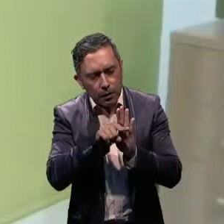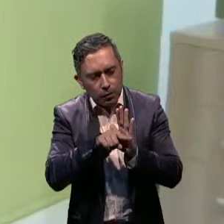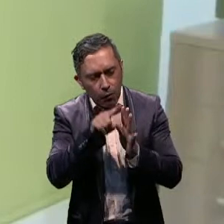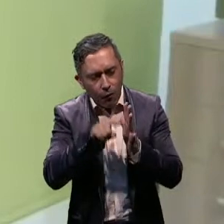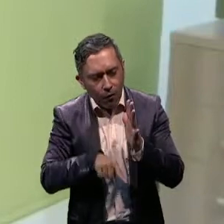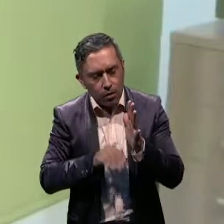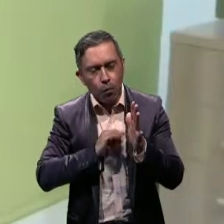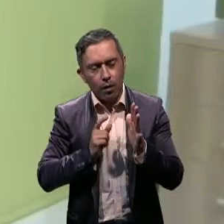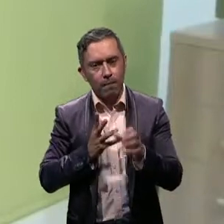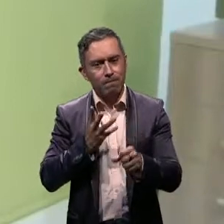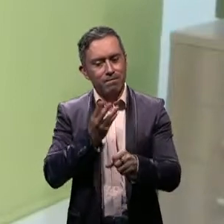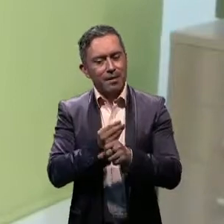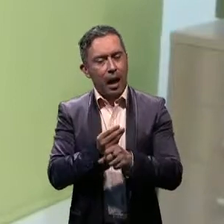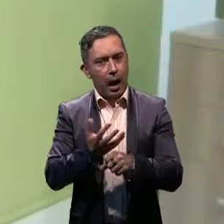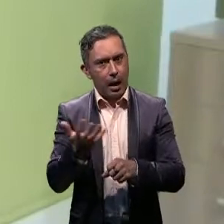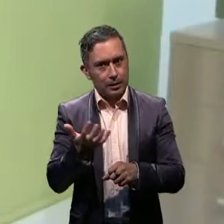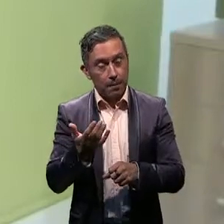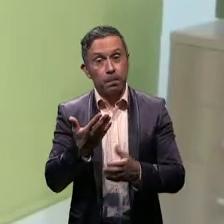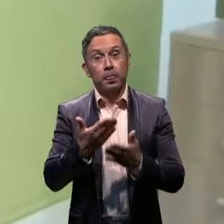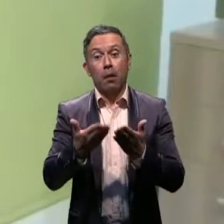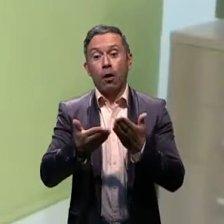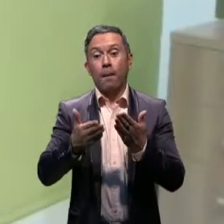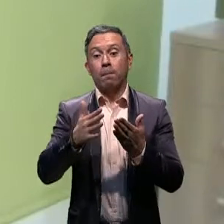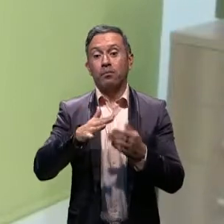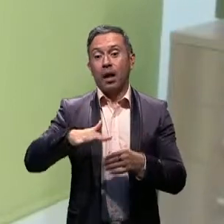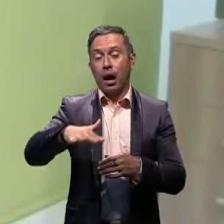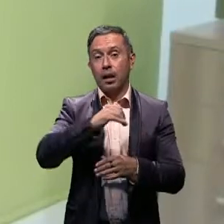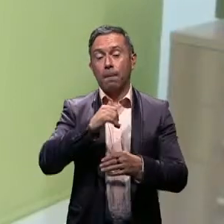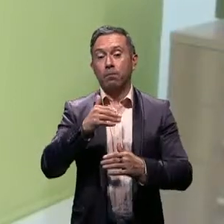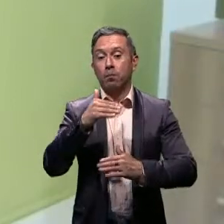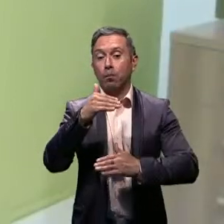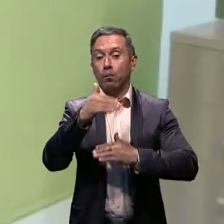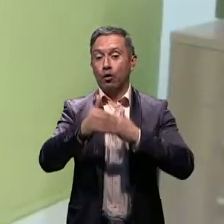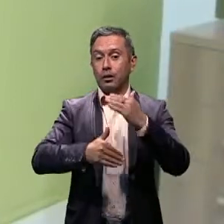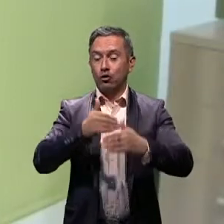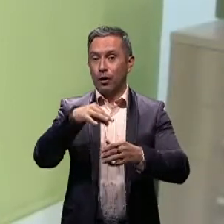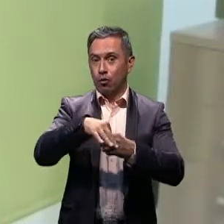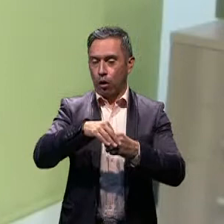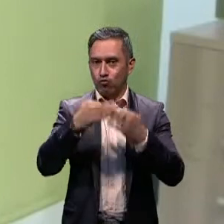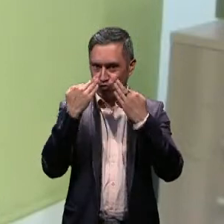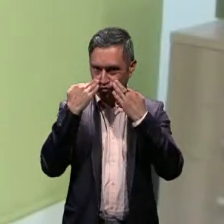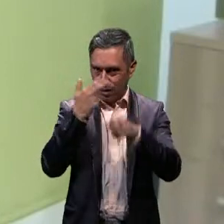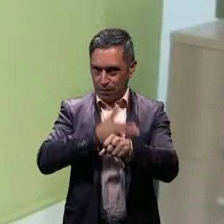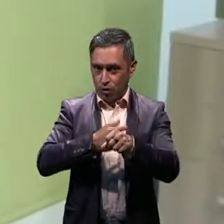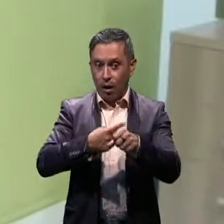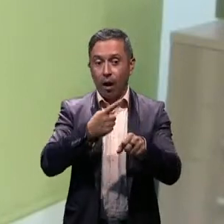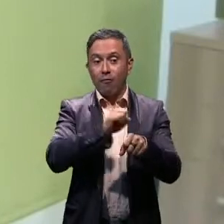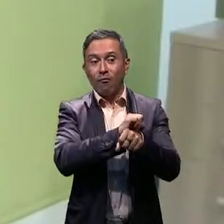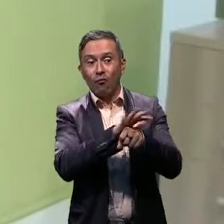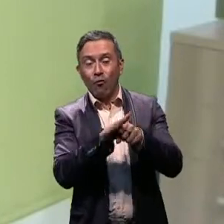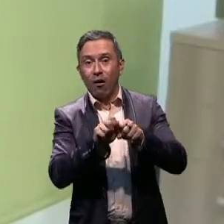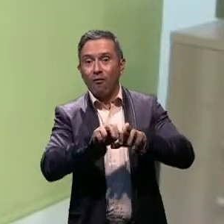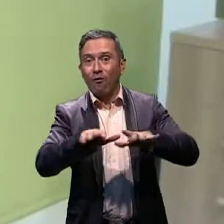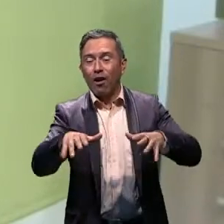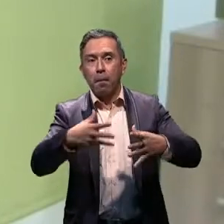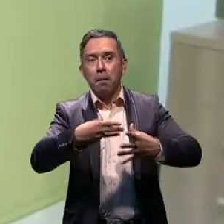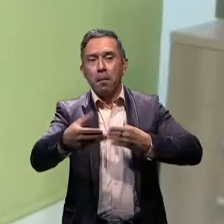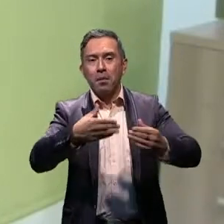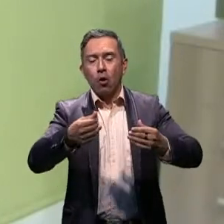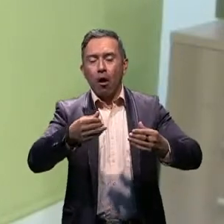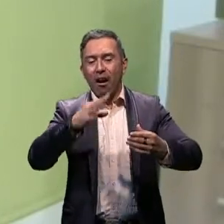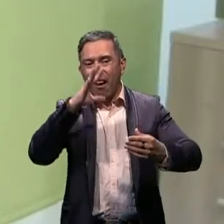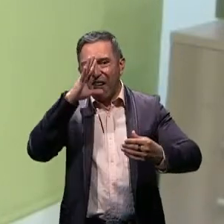diagnosis. Nevertheless, in the area, we have had very transparent electoral processes, and the pandemic was